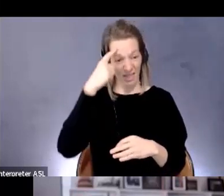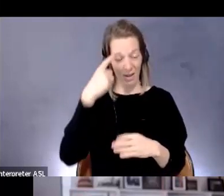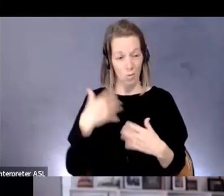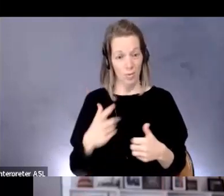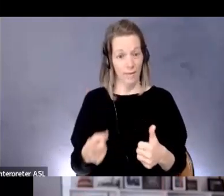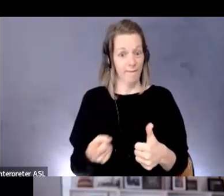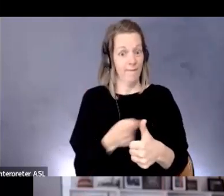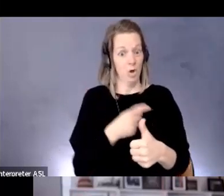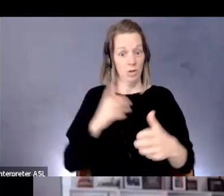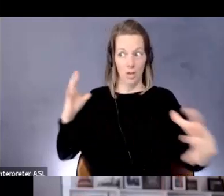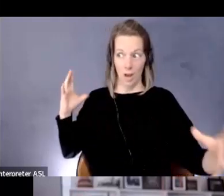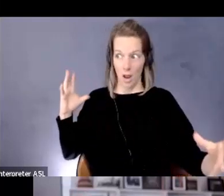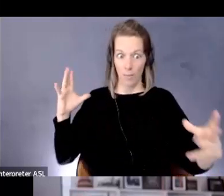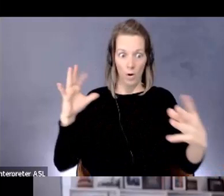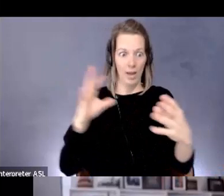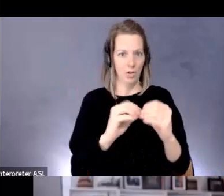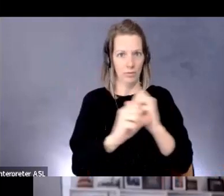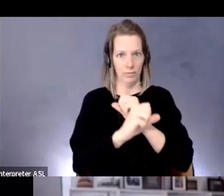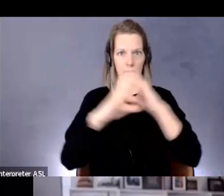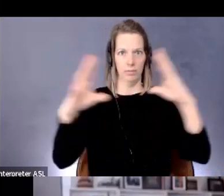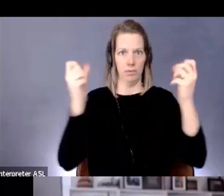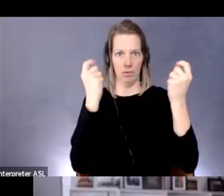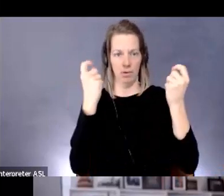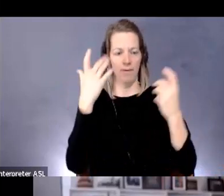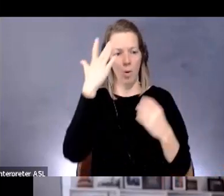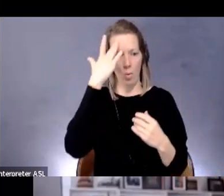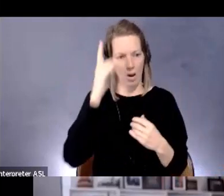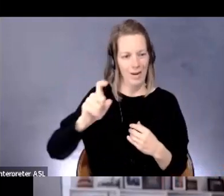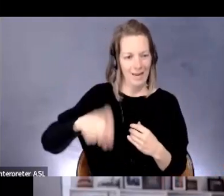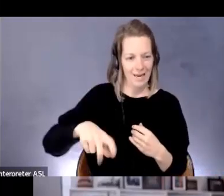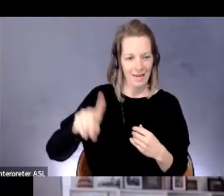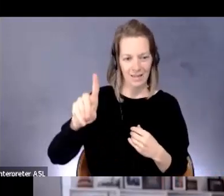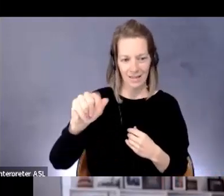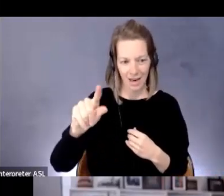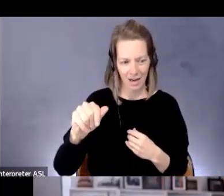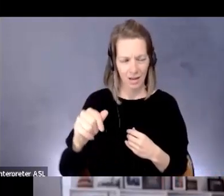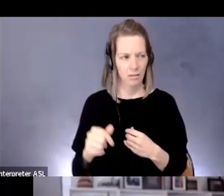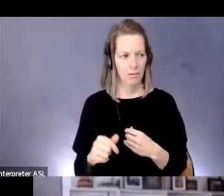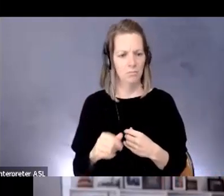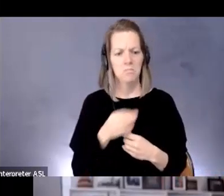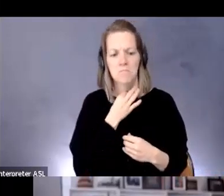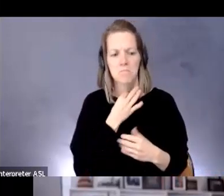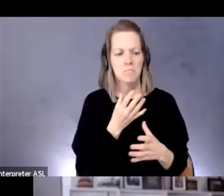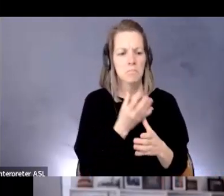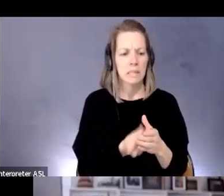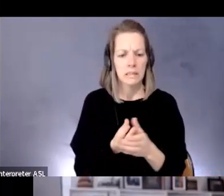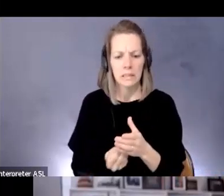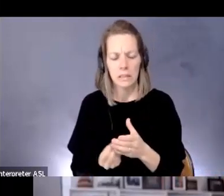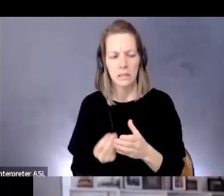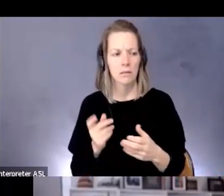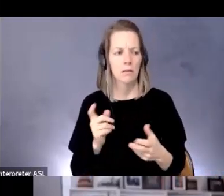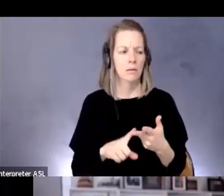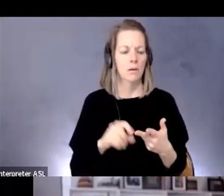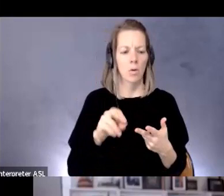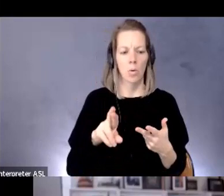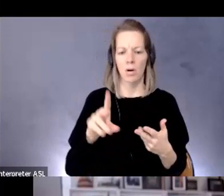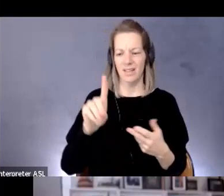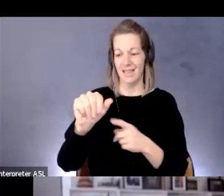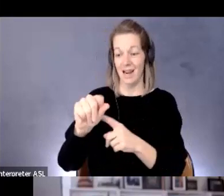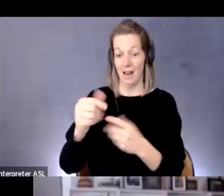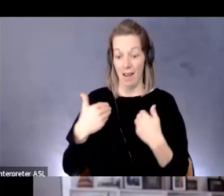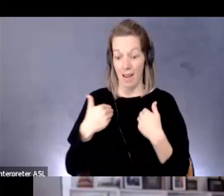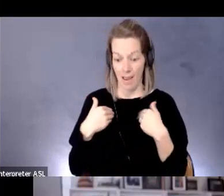first comprehensive picture of why we need data, what's missing, and what existing data will tell